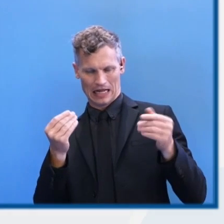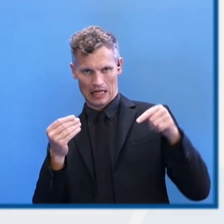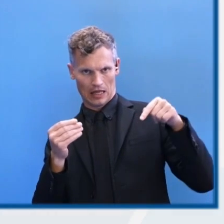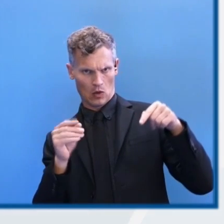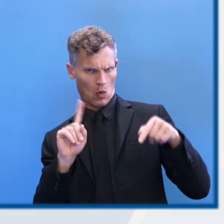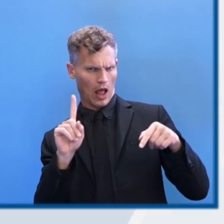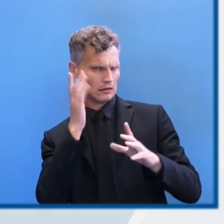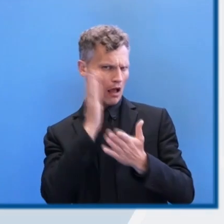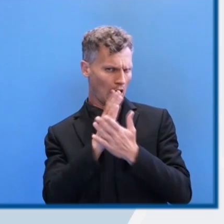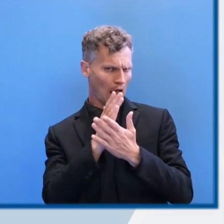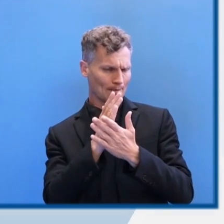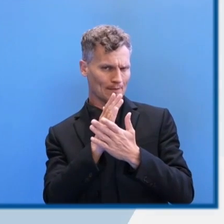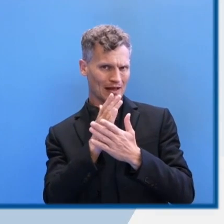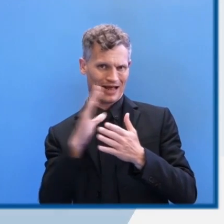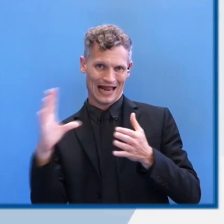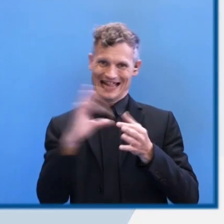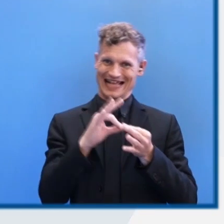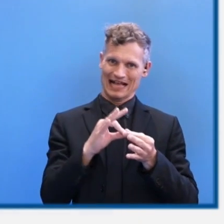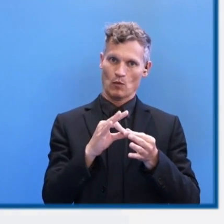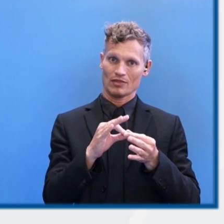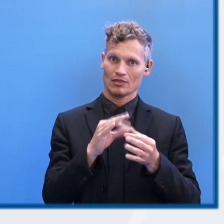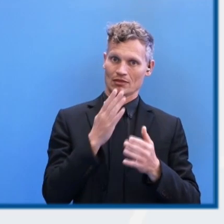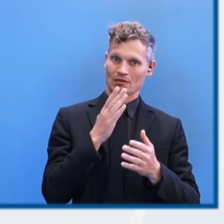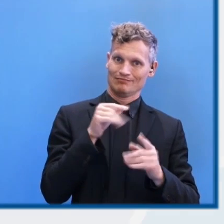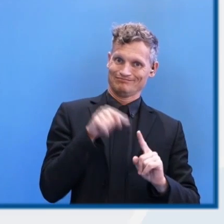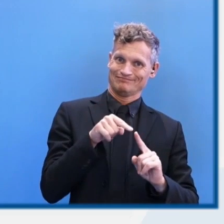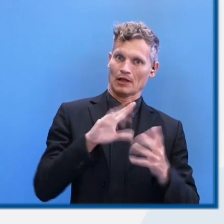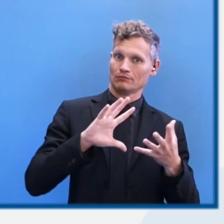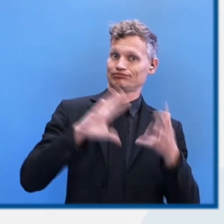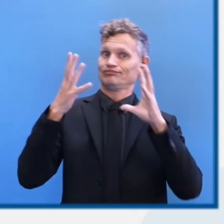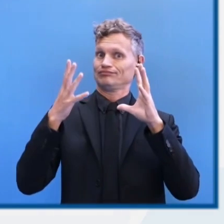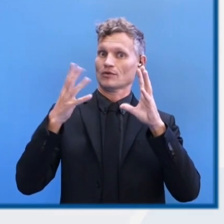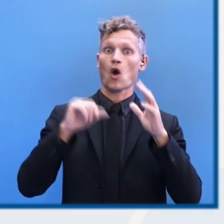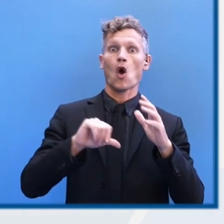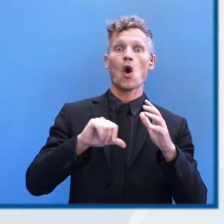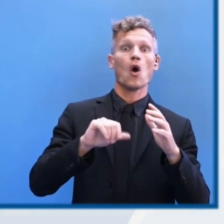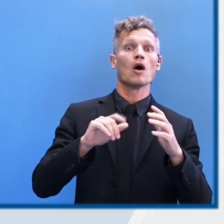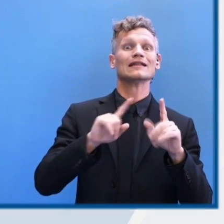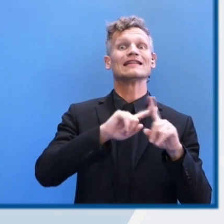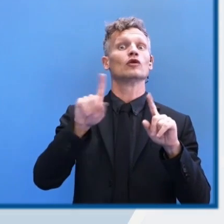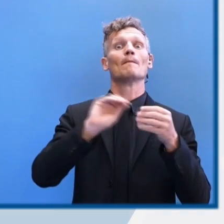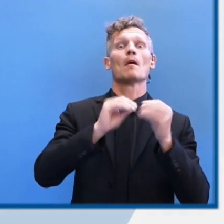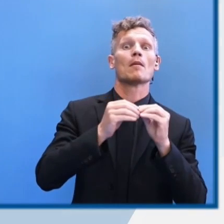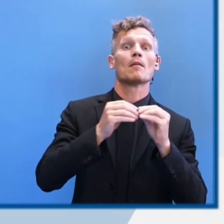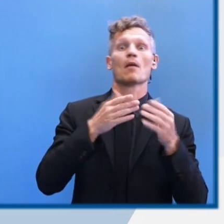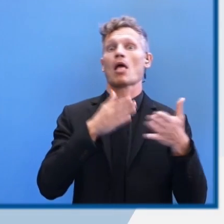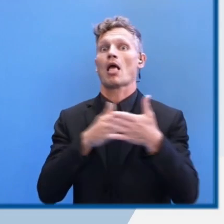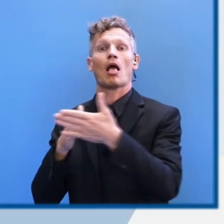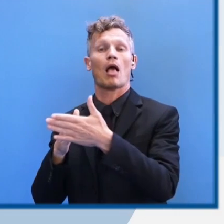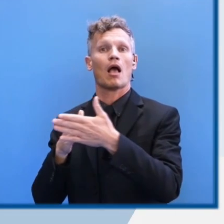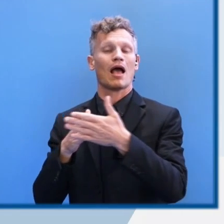what are other developments that are happening in the world. So we are seeing